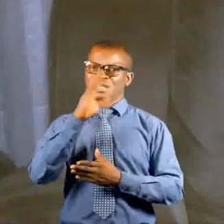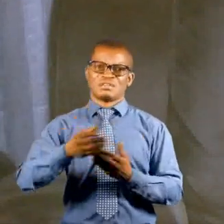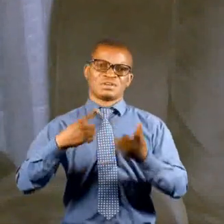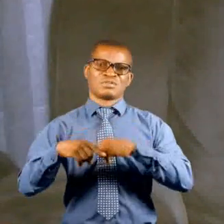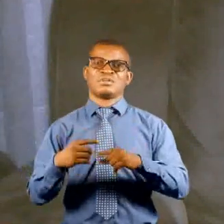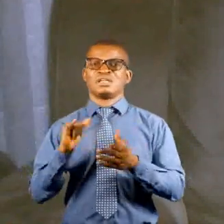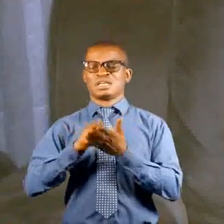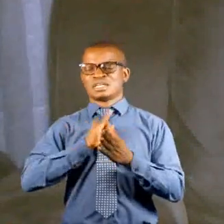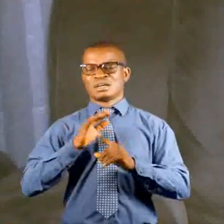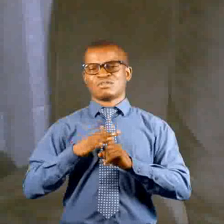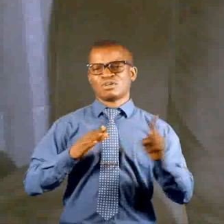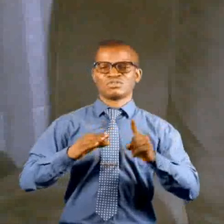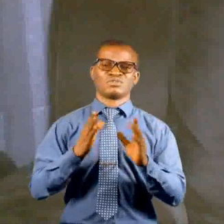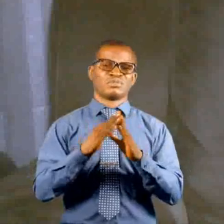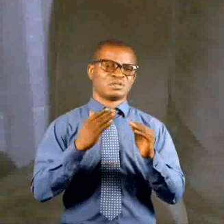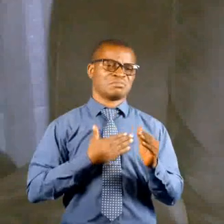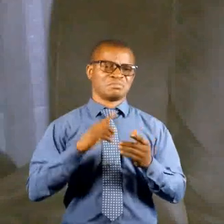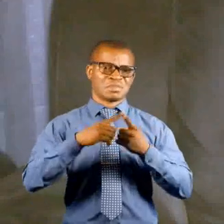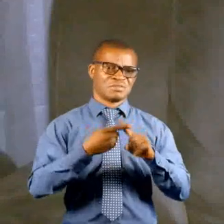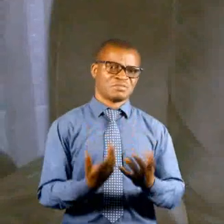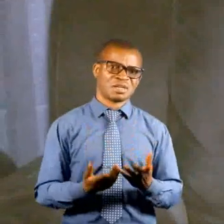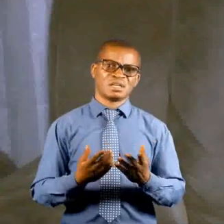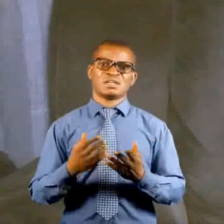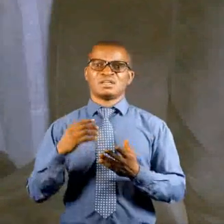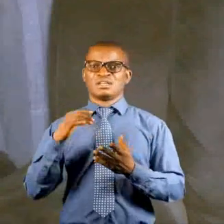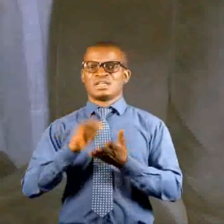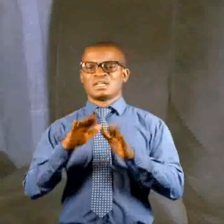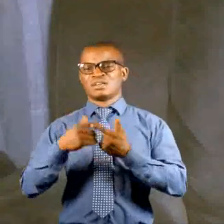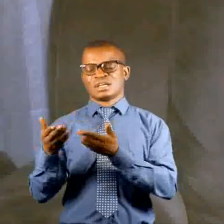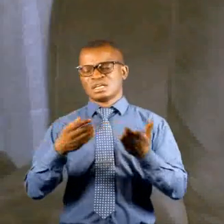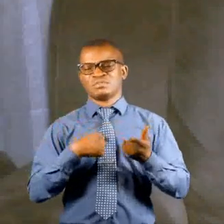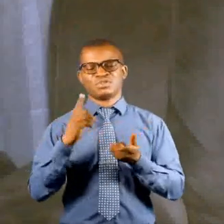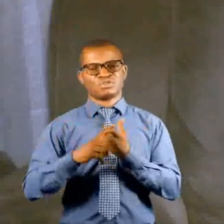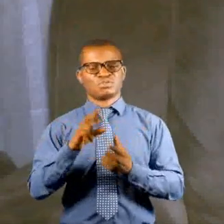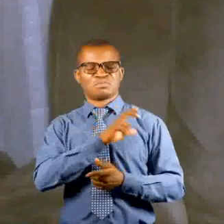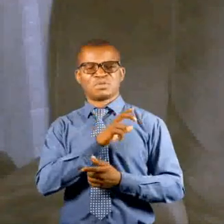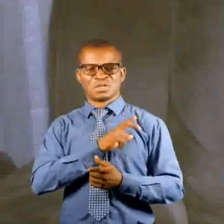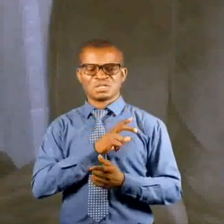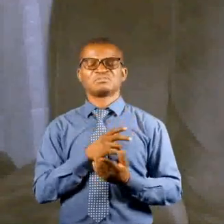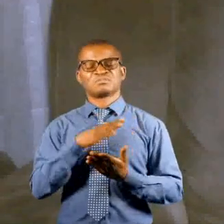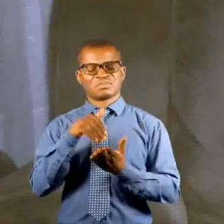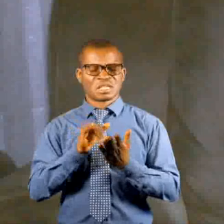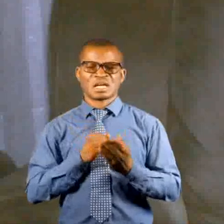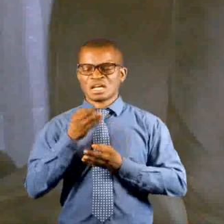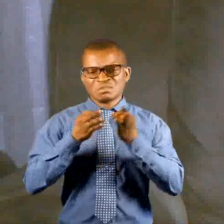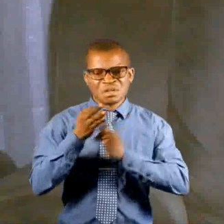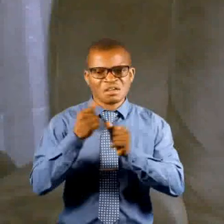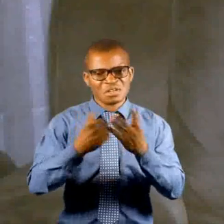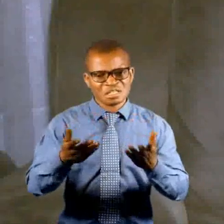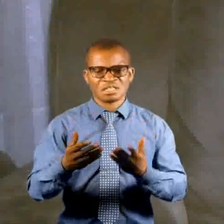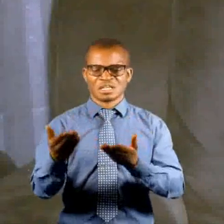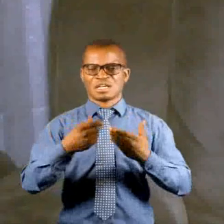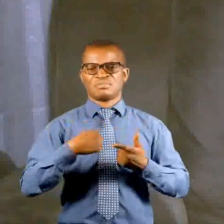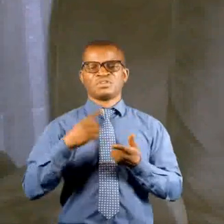I was going to meet my friend. All my niece and I saw me. He now took me to police station. I explained everything. He